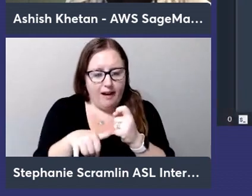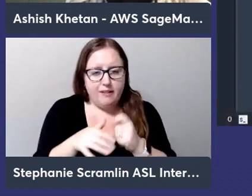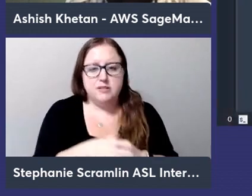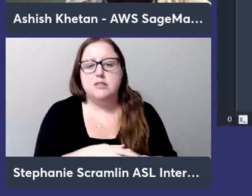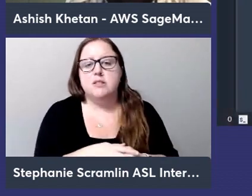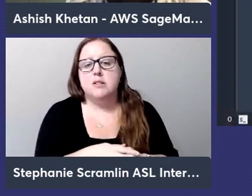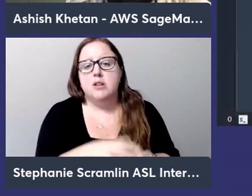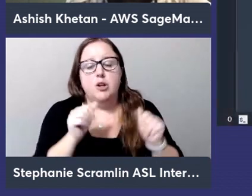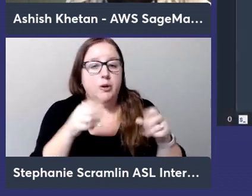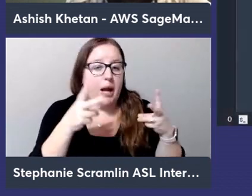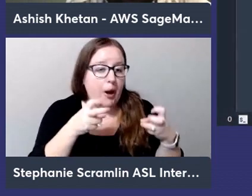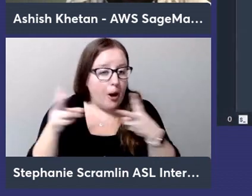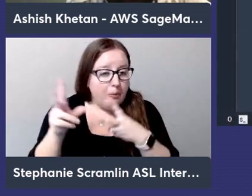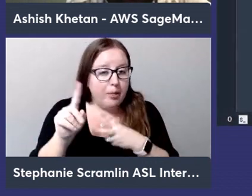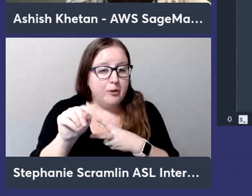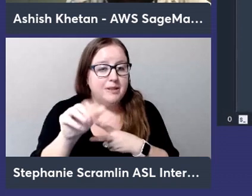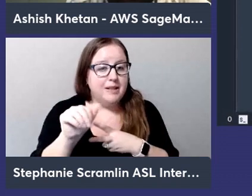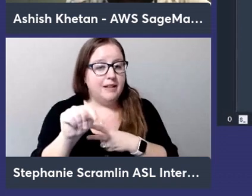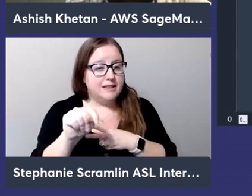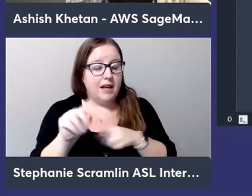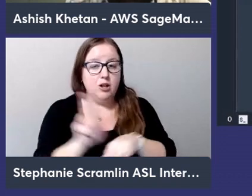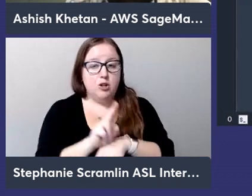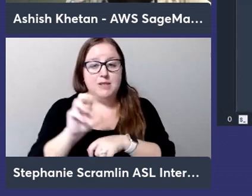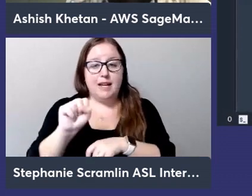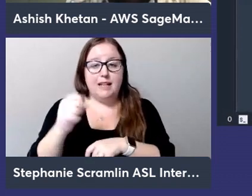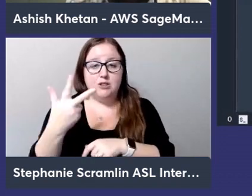can upload your data set using an S3 bucket,